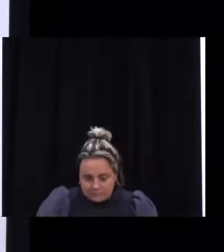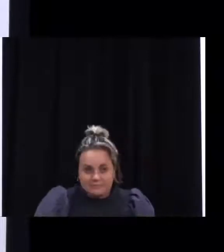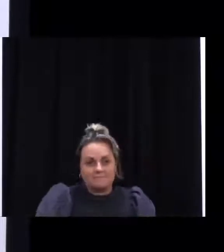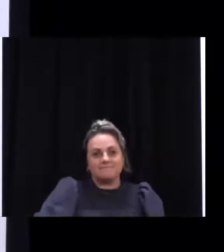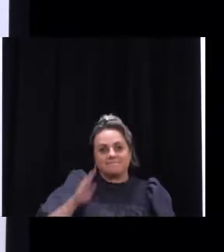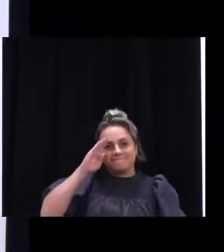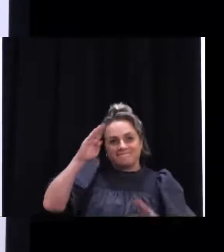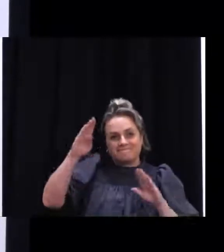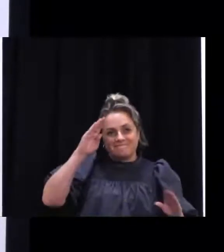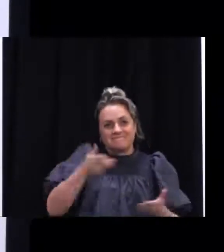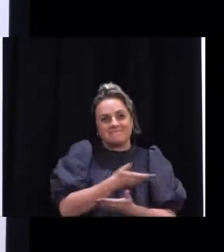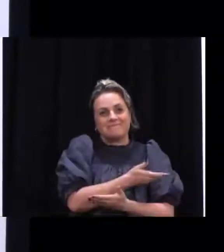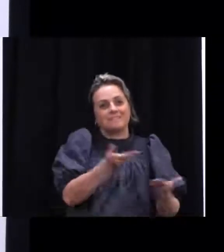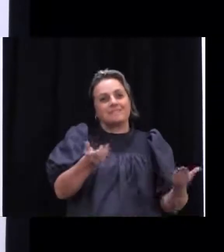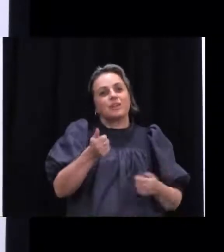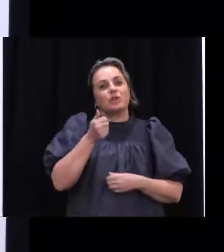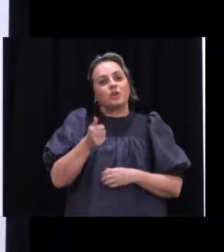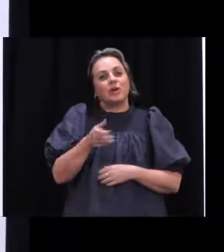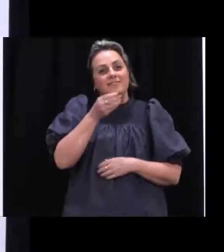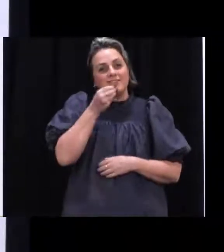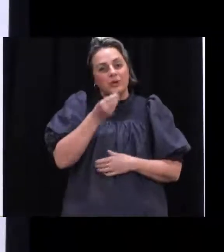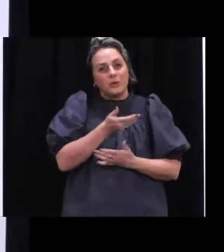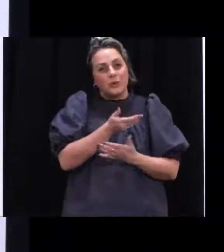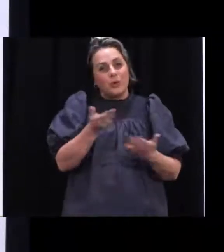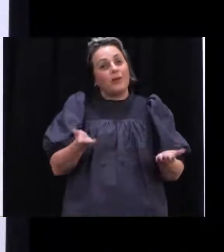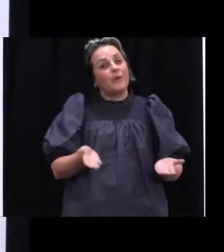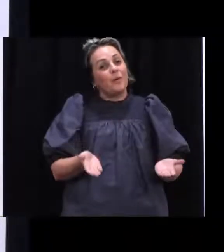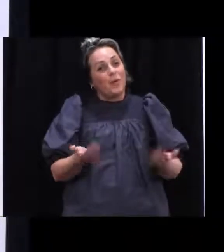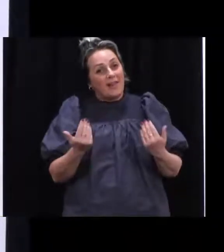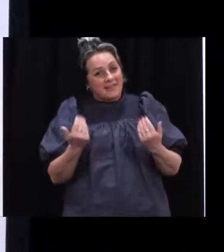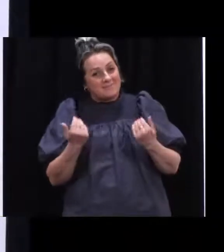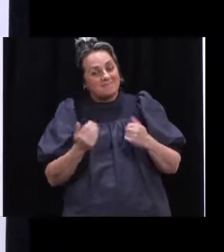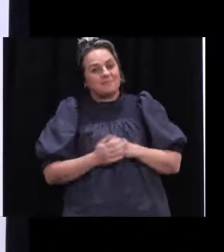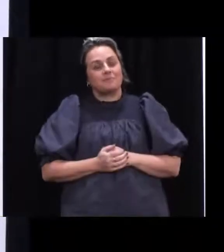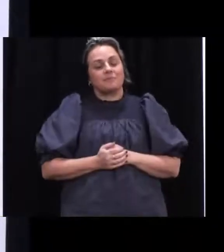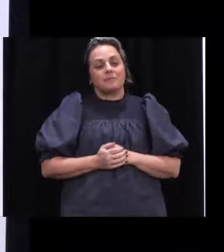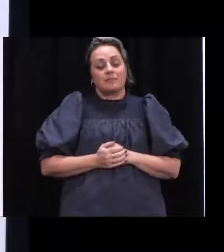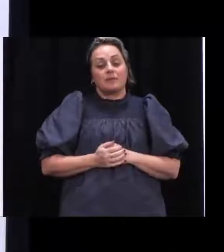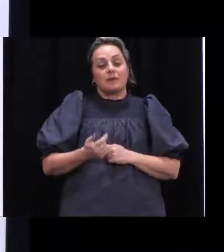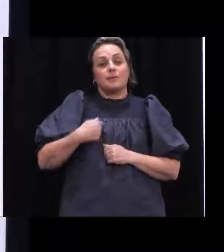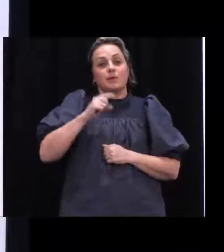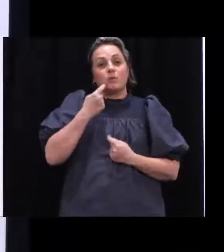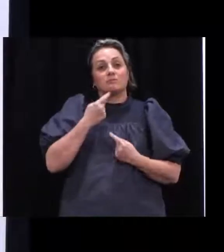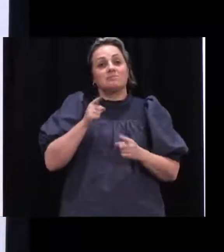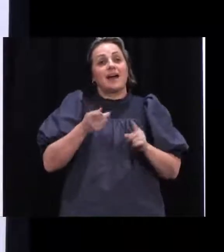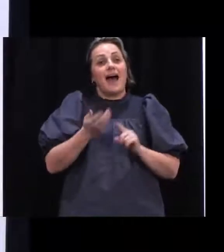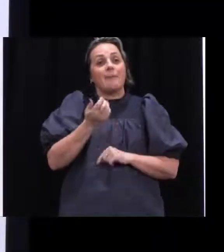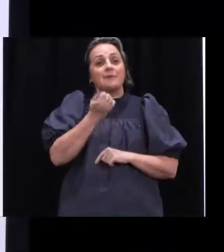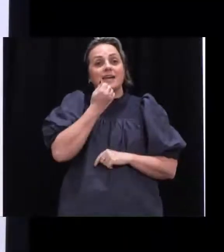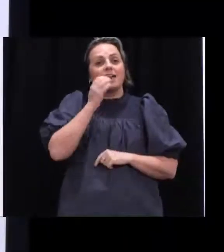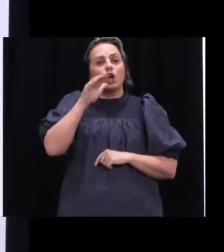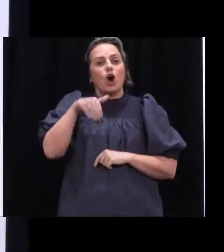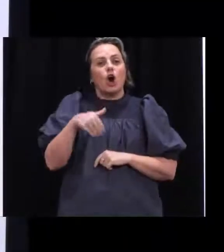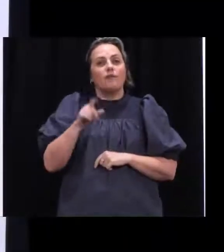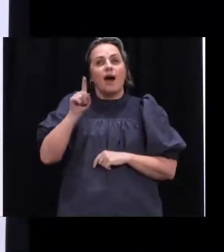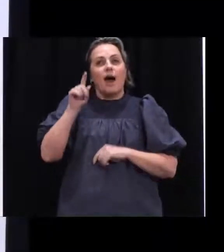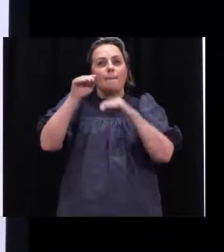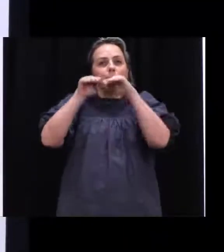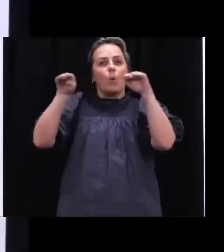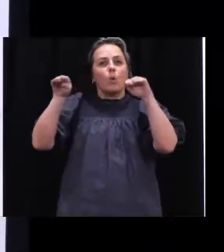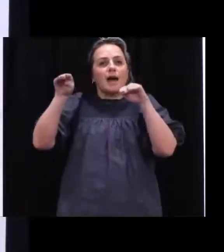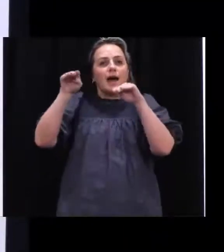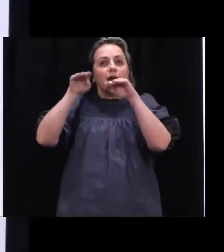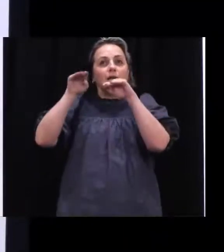Kia ora koutou katoa, good afternoon everybody and welcome. I'll start with a quick update on the Alert Level 4, Level 3 border